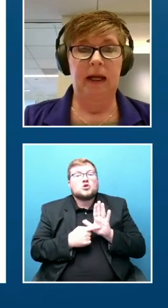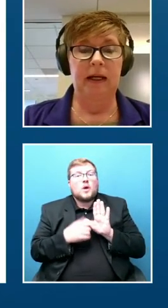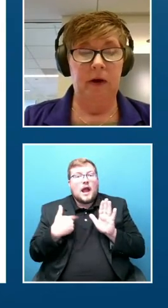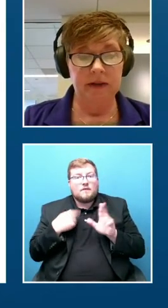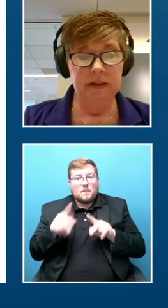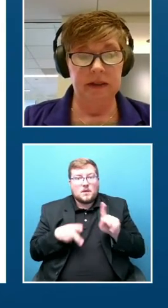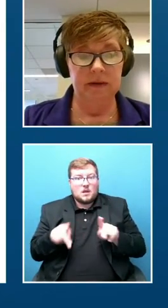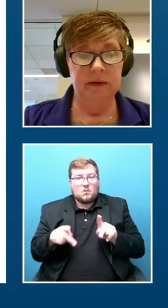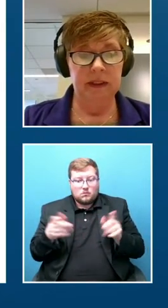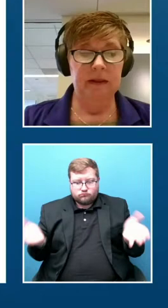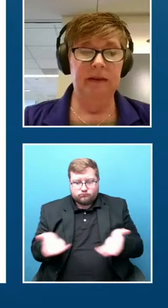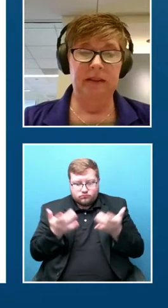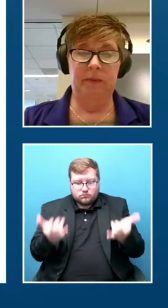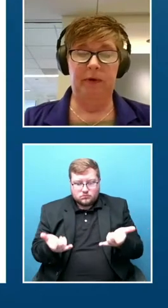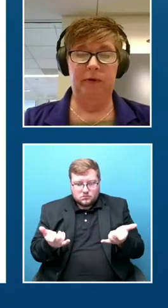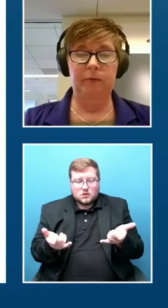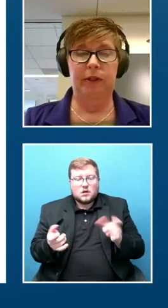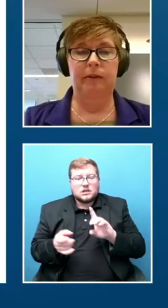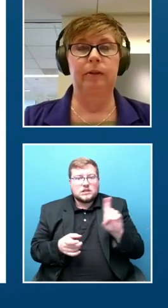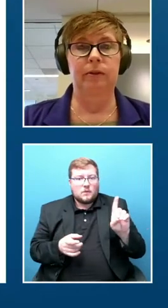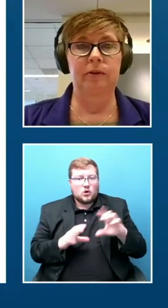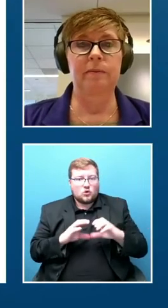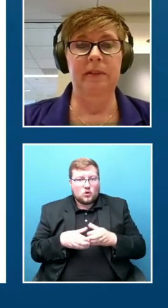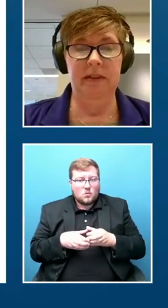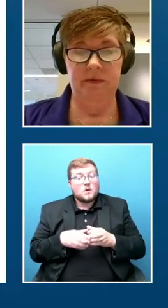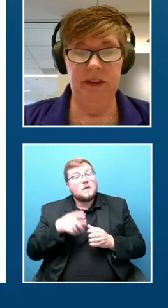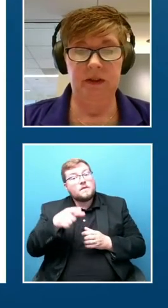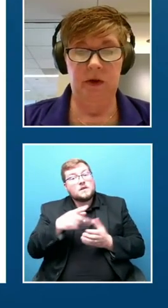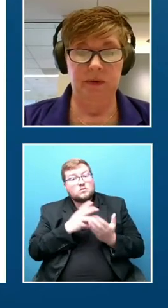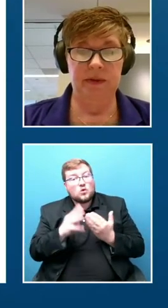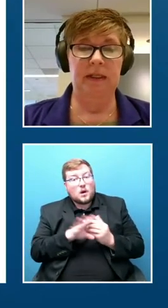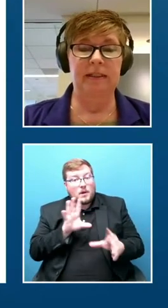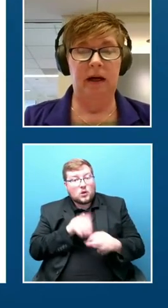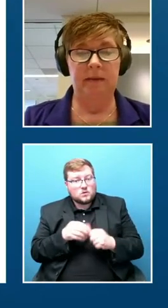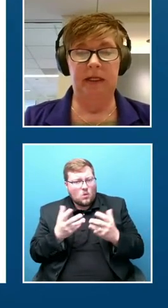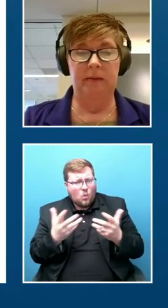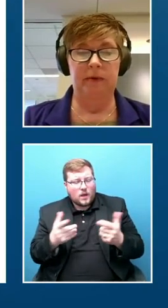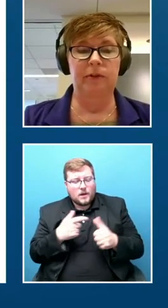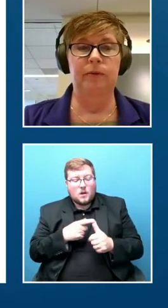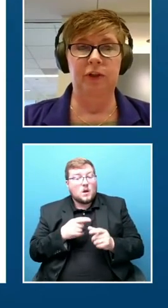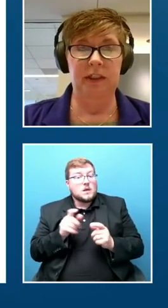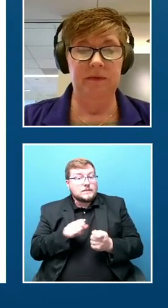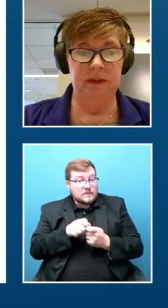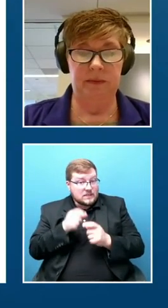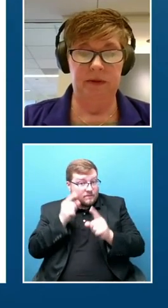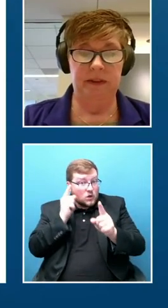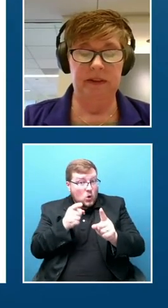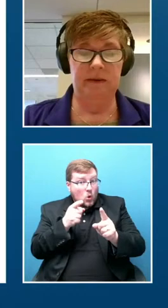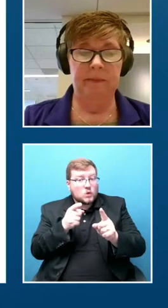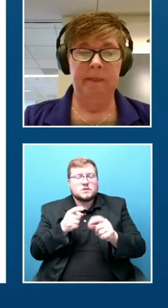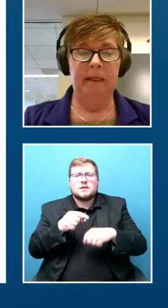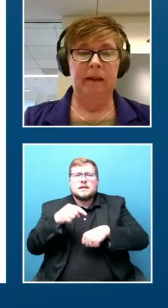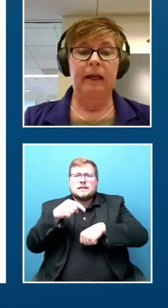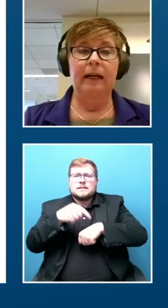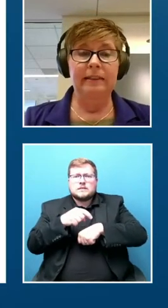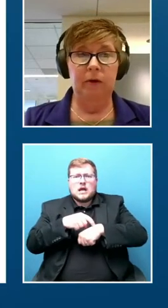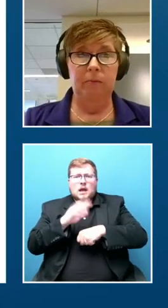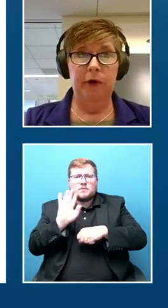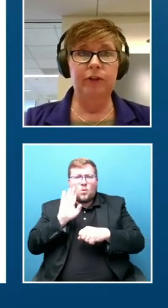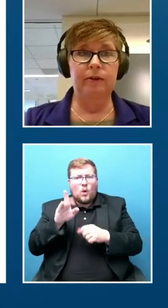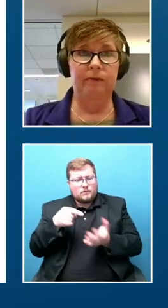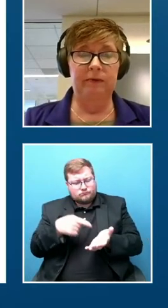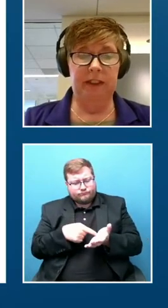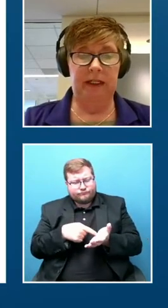electorate, and also that this program shall include specific goals and timetables to achieve this purpose.